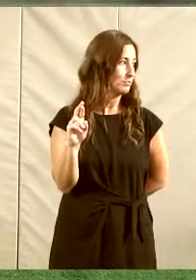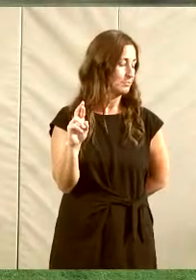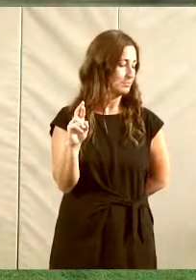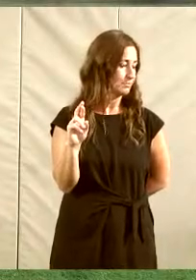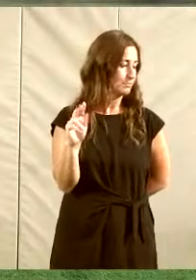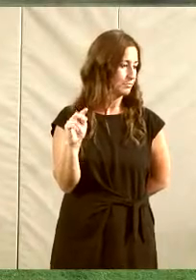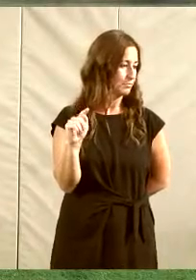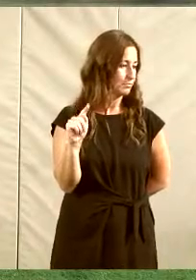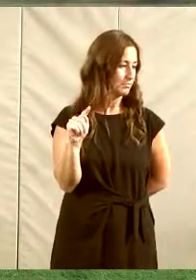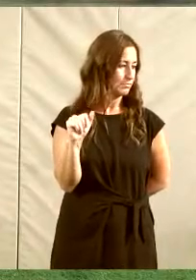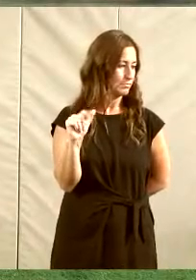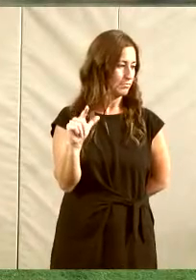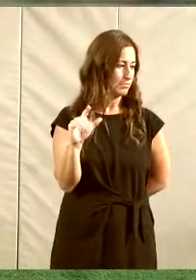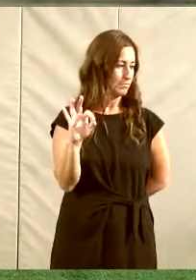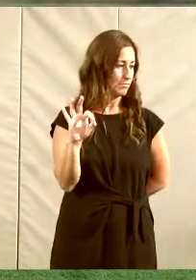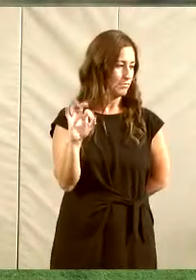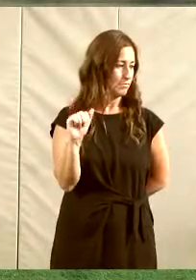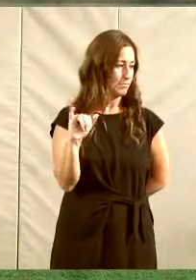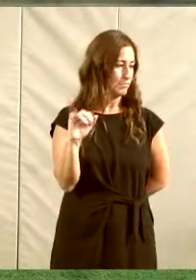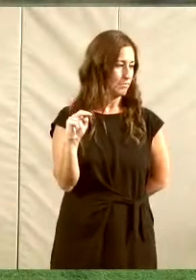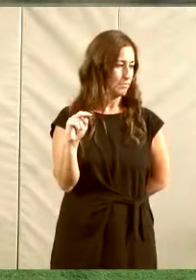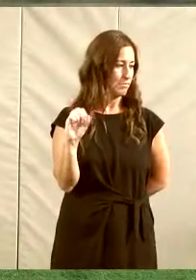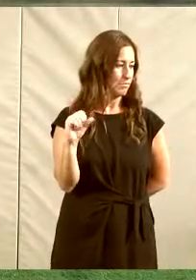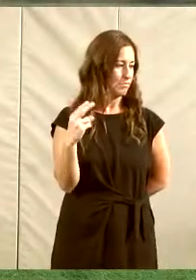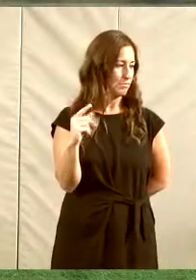Paul Feinstein.